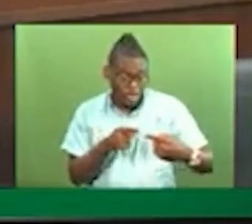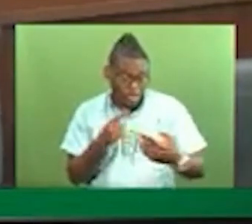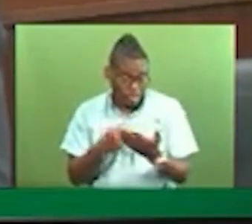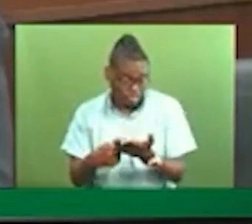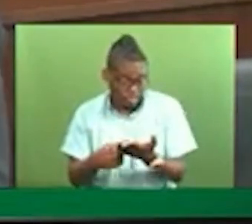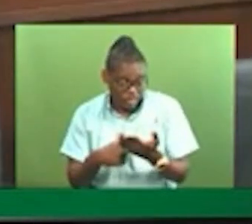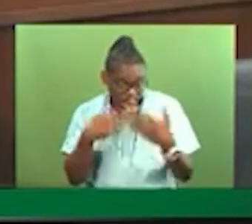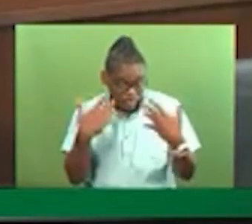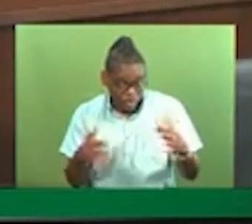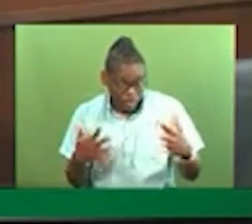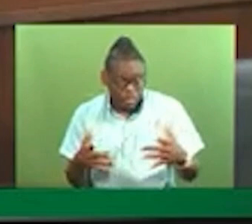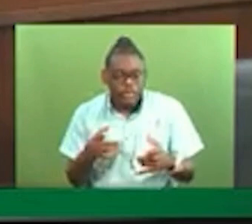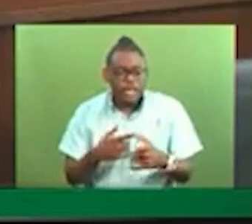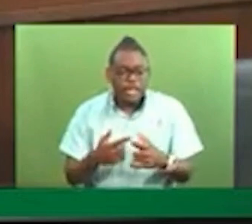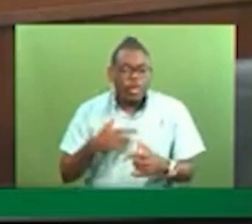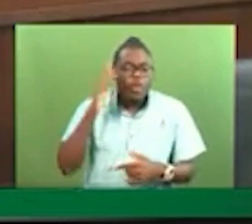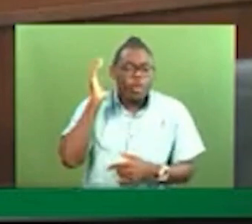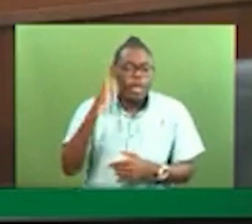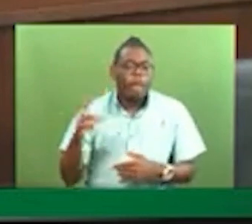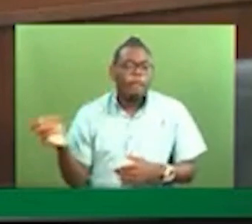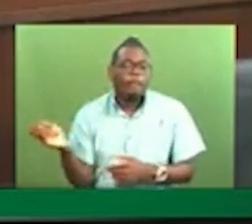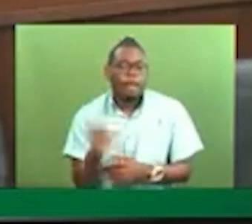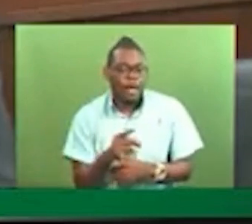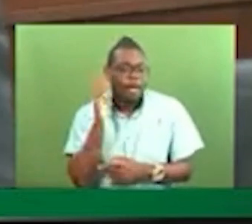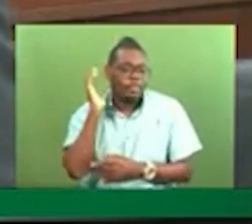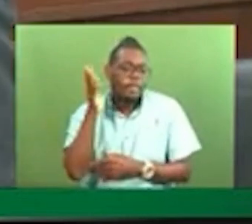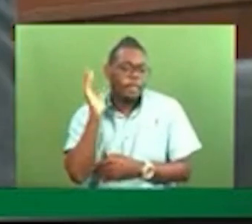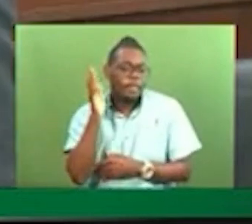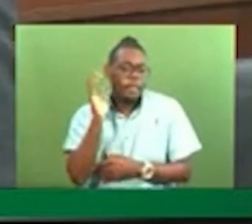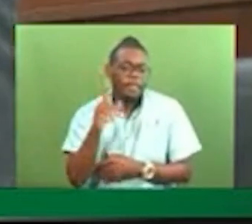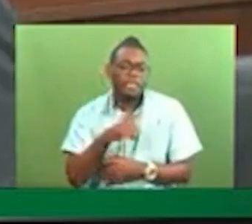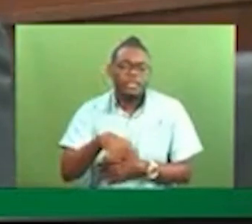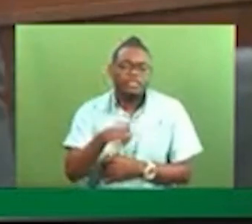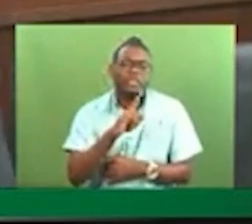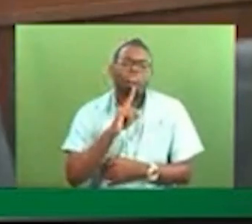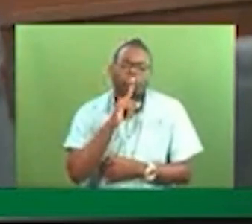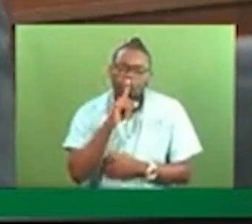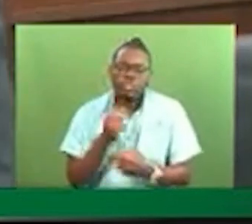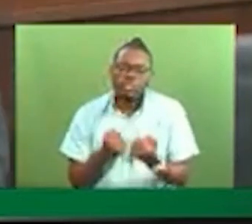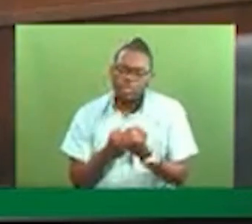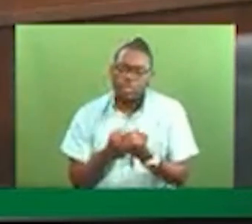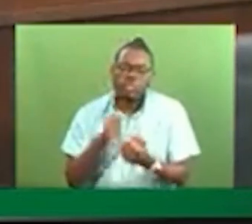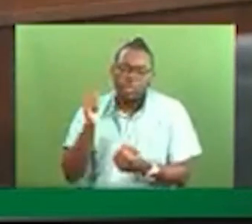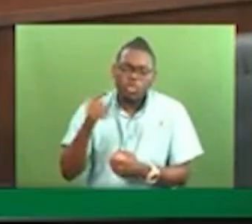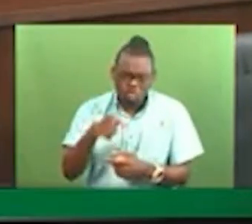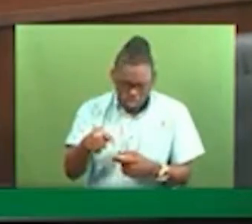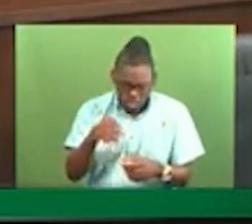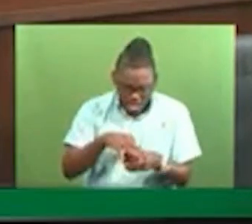floor. And if you really believe in being patriotic, you will support what that bill supports for the people of Tobago.